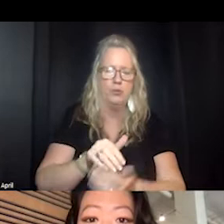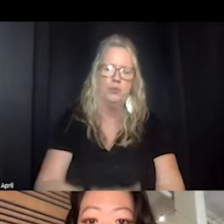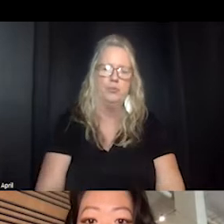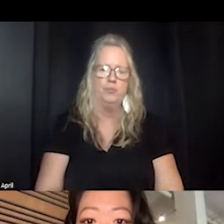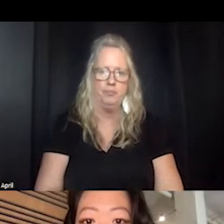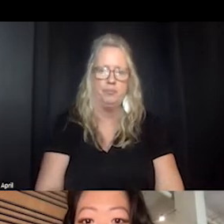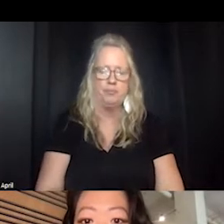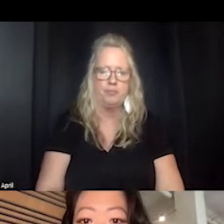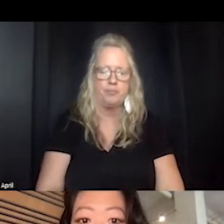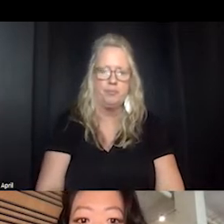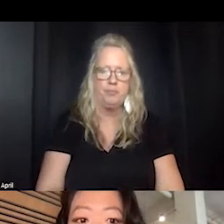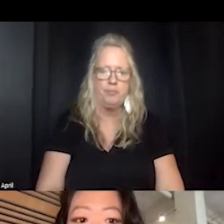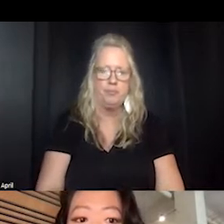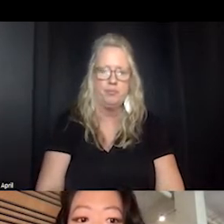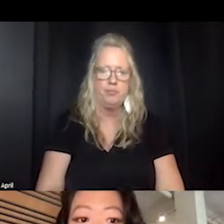The next slide.